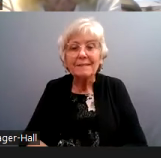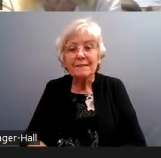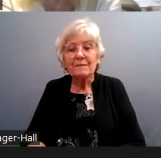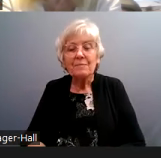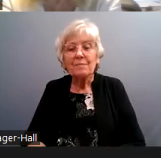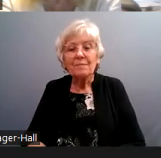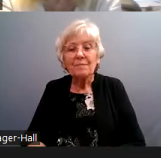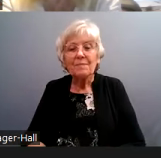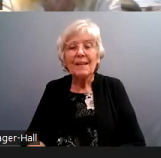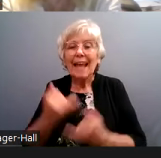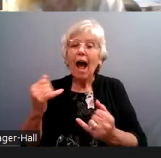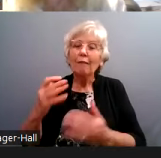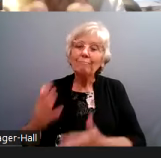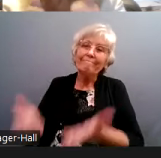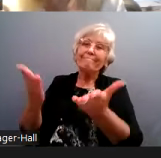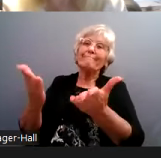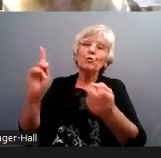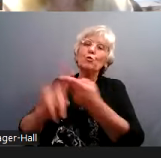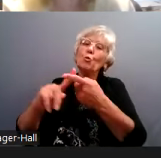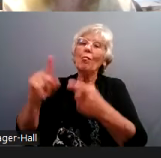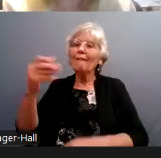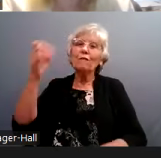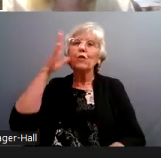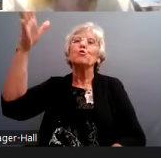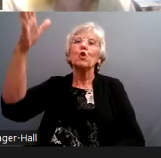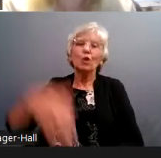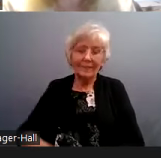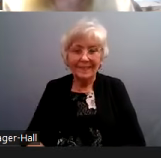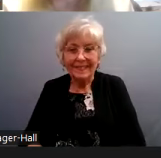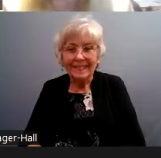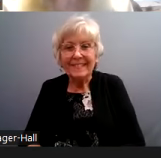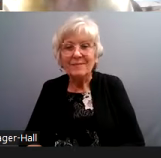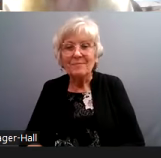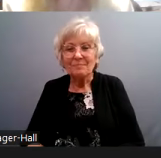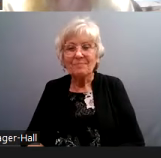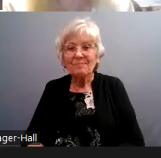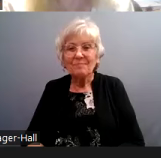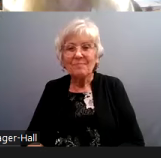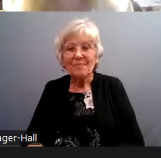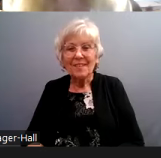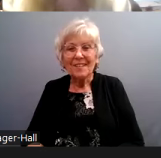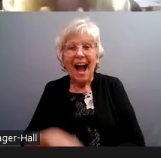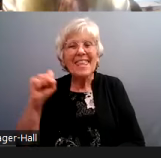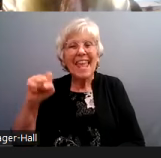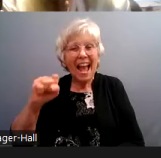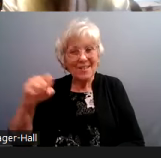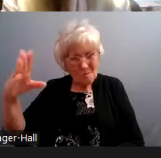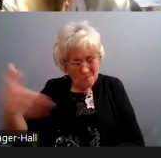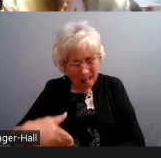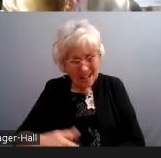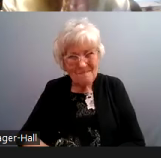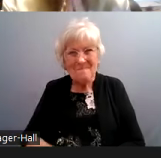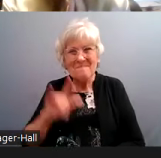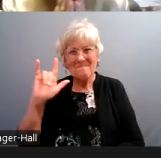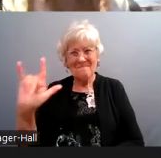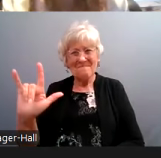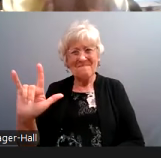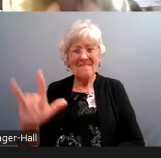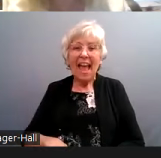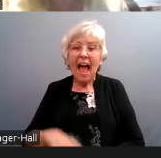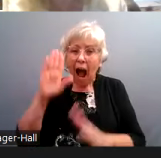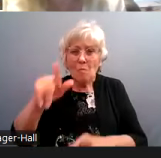here's to the future. Yay, here's to it, right? Yeah. Thank you, Dr. Jen, and thank you for being